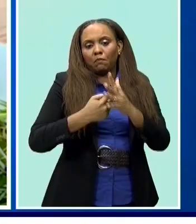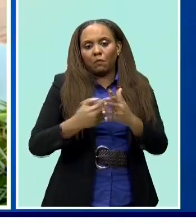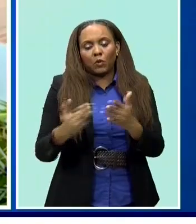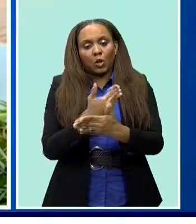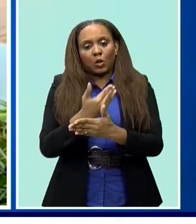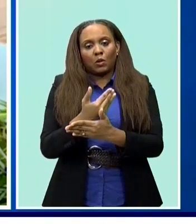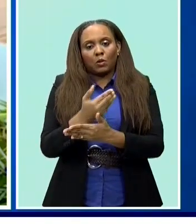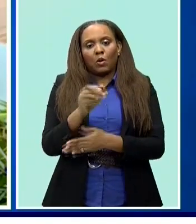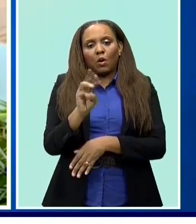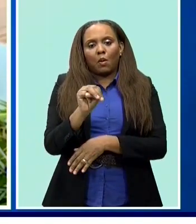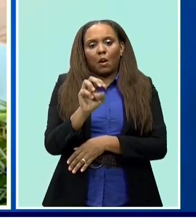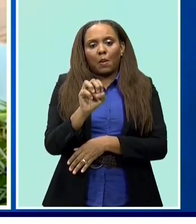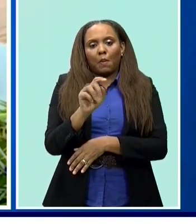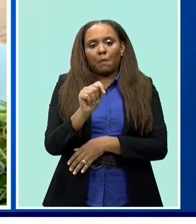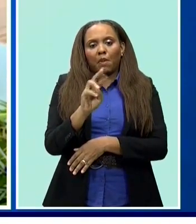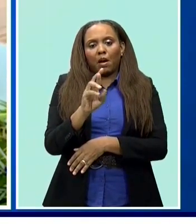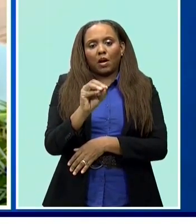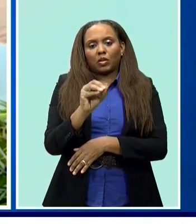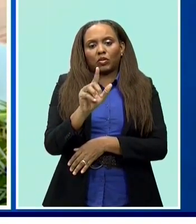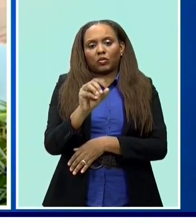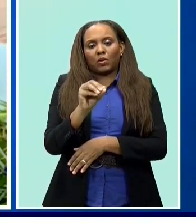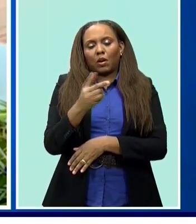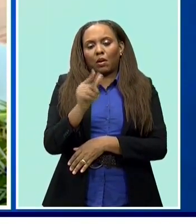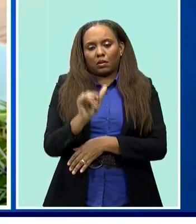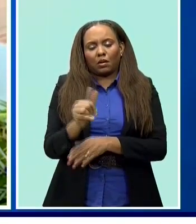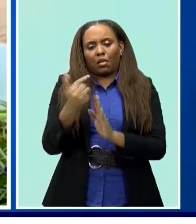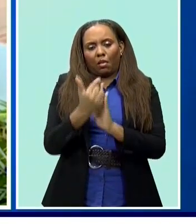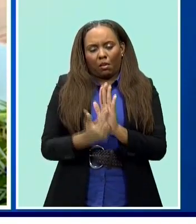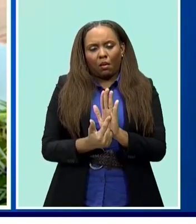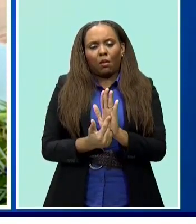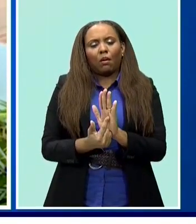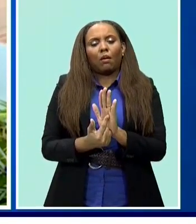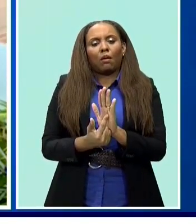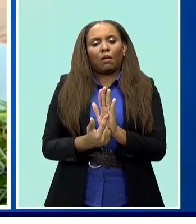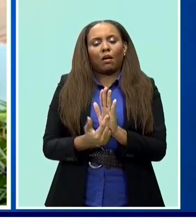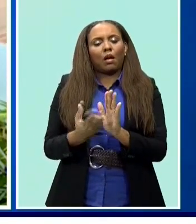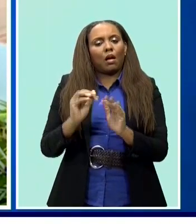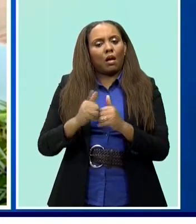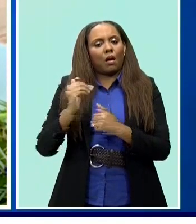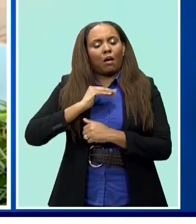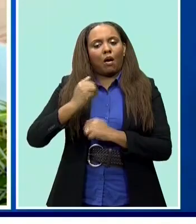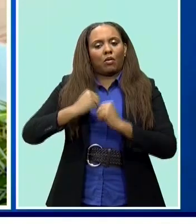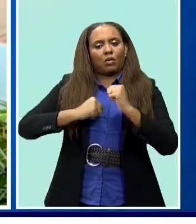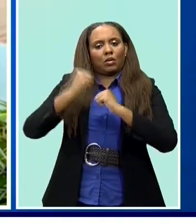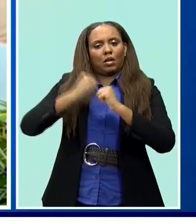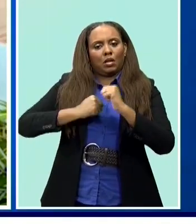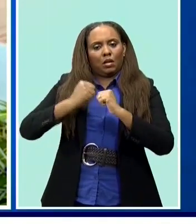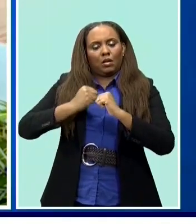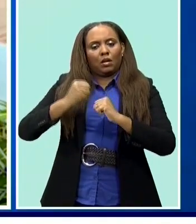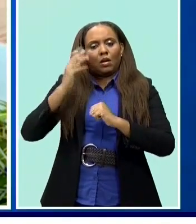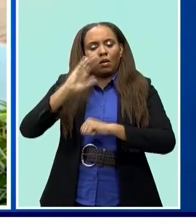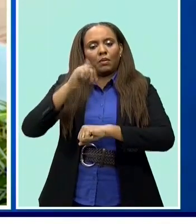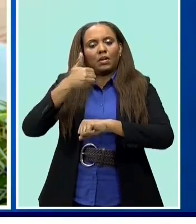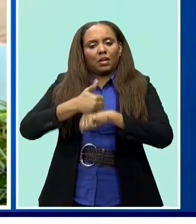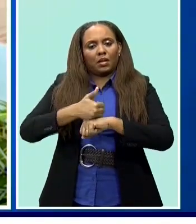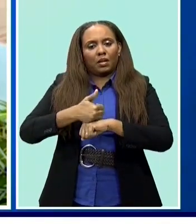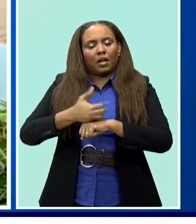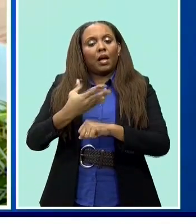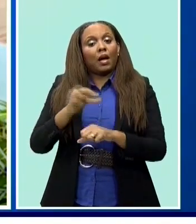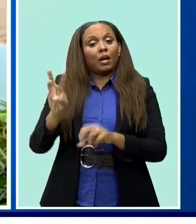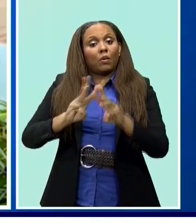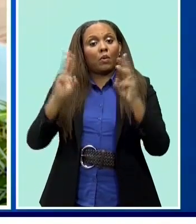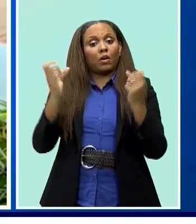new metrology legislation, the modernization of our national quality infrastructure will be complemented by the thrust of this